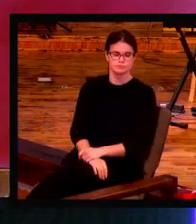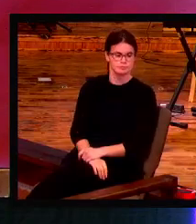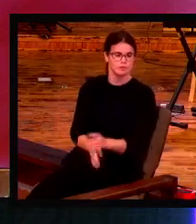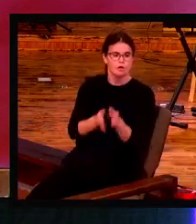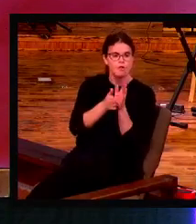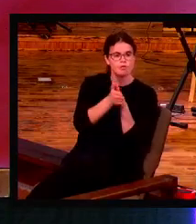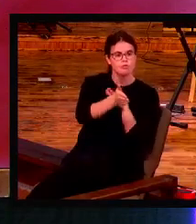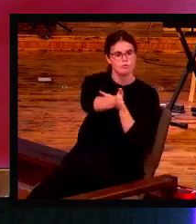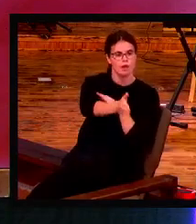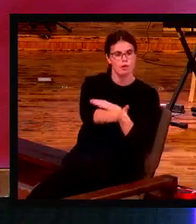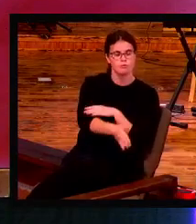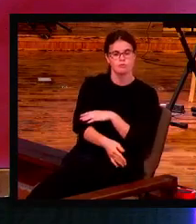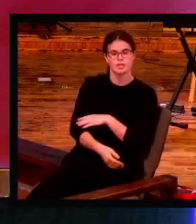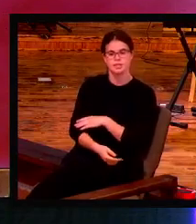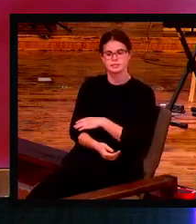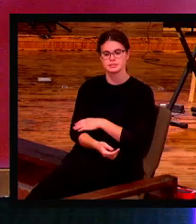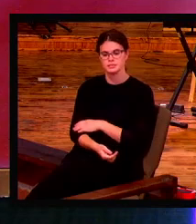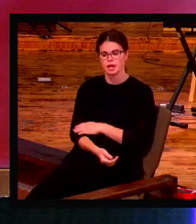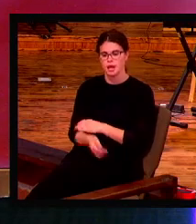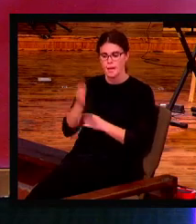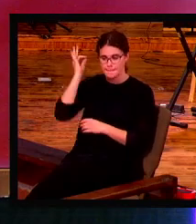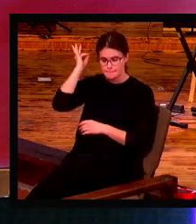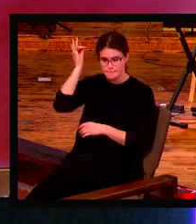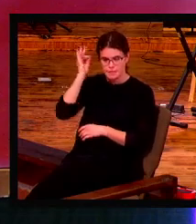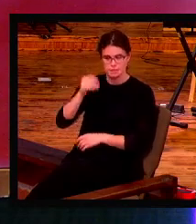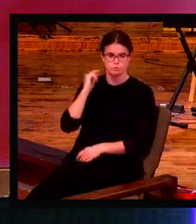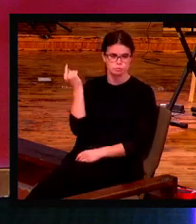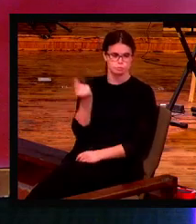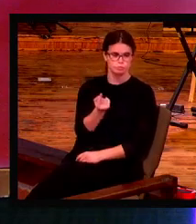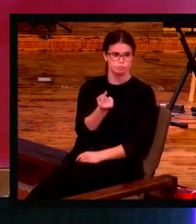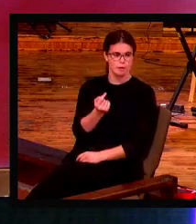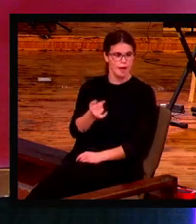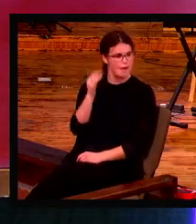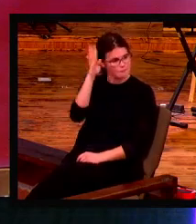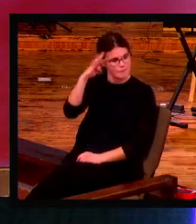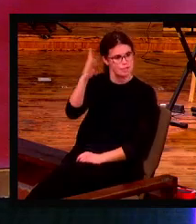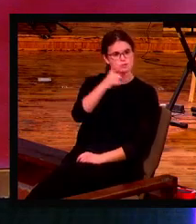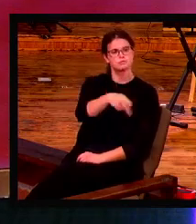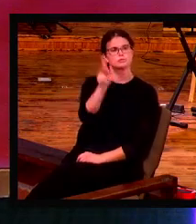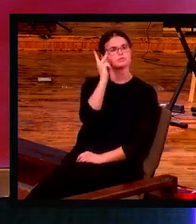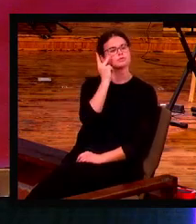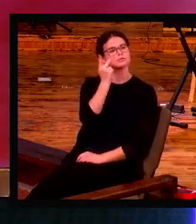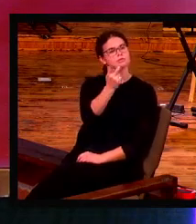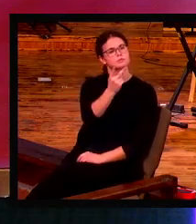we're going to use this illustration. Now, as you are looking, imagine that you're looking